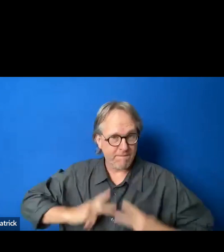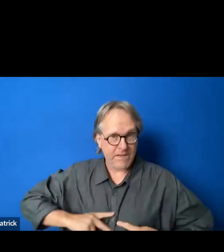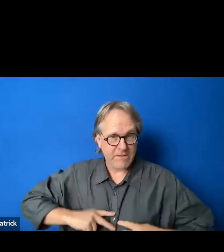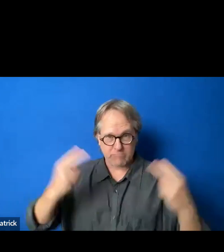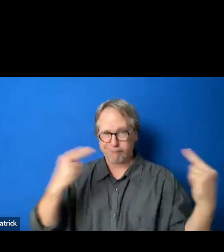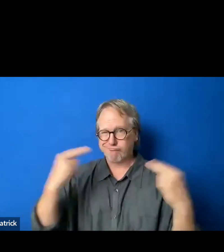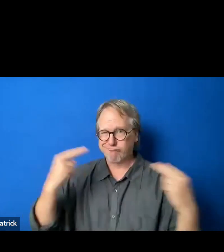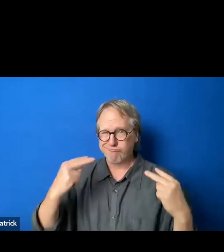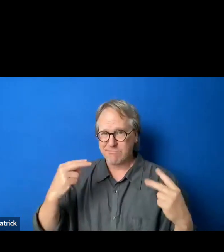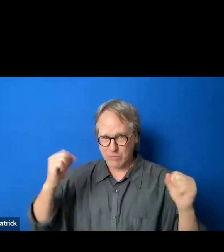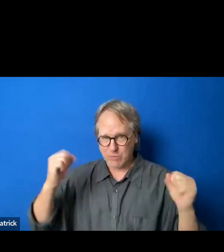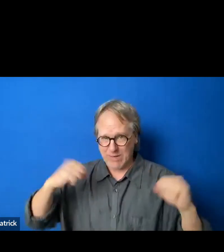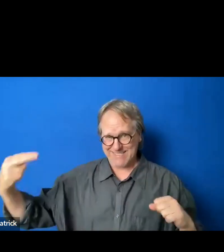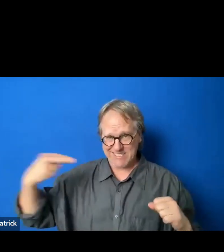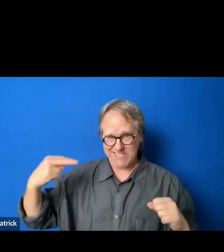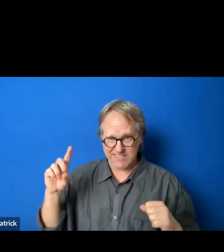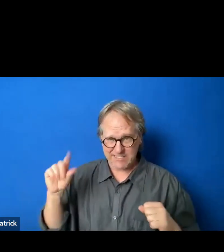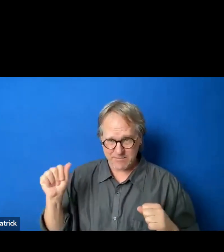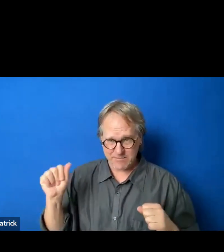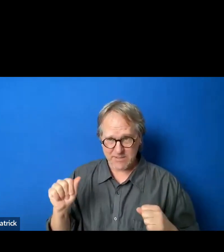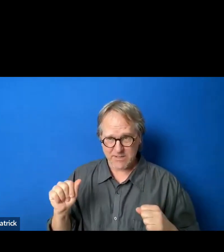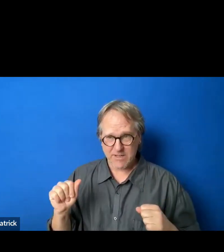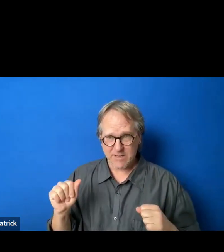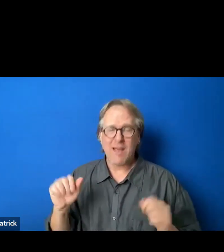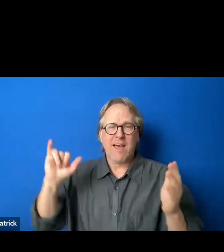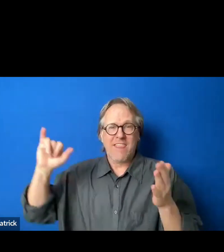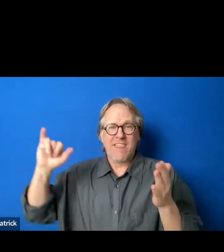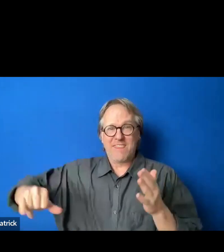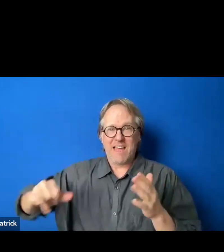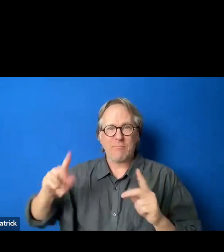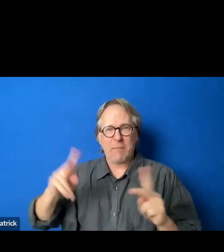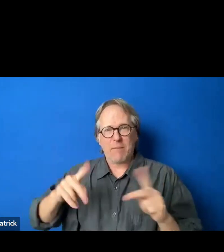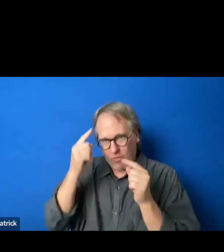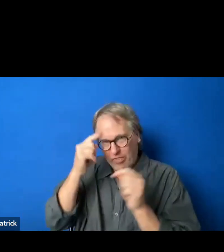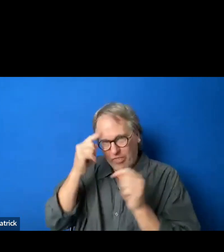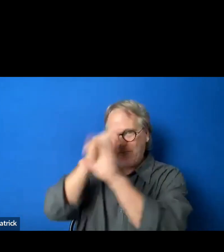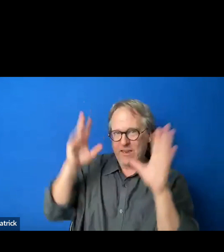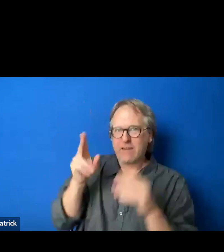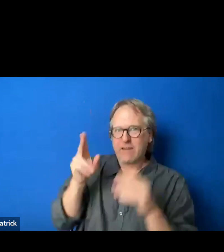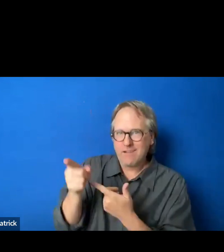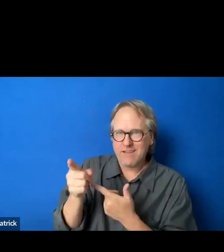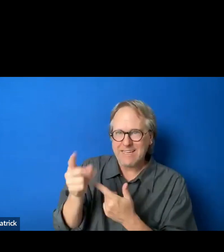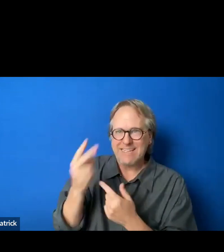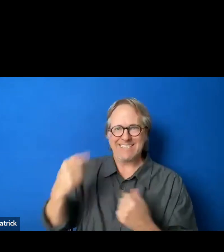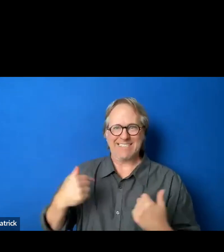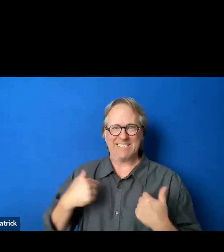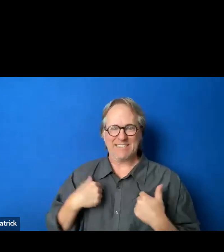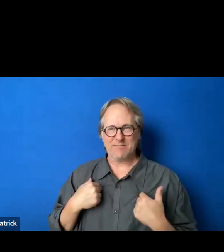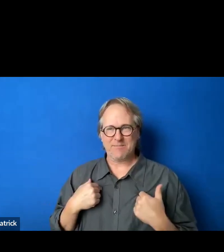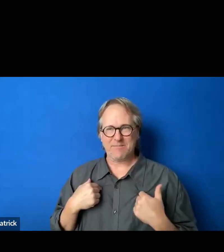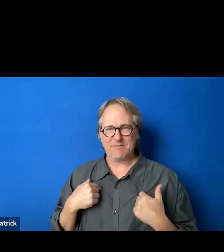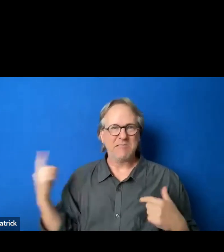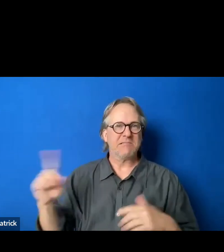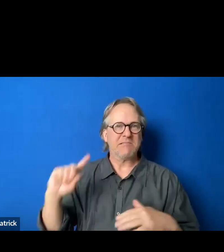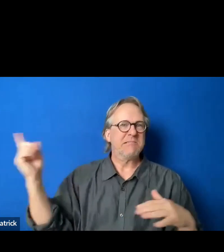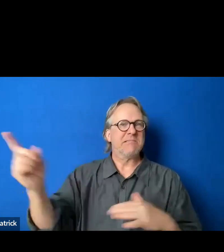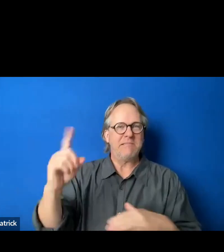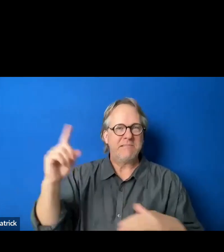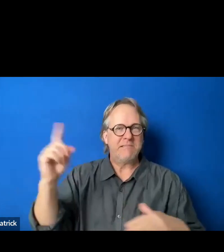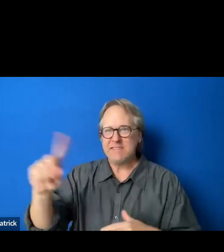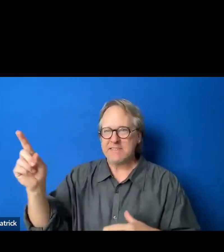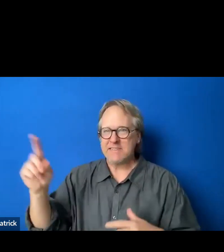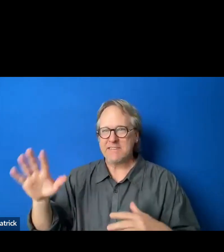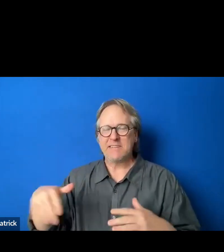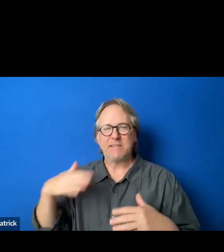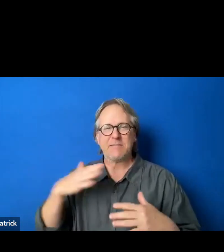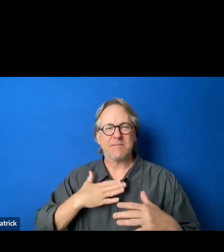visible disabilities, and that's what people think of sometimes. They've seen me dashing around General Assembly